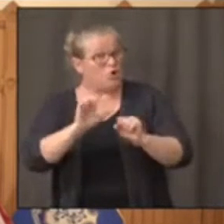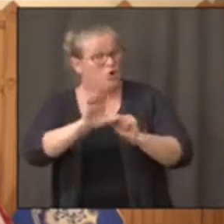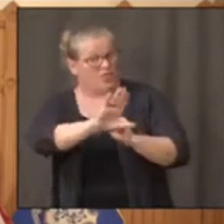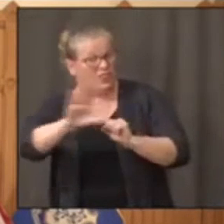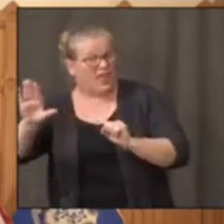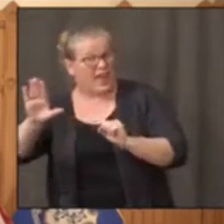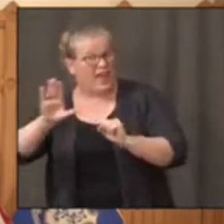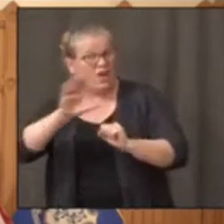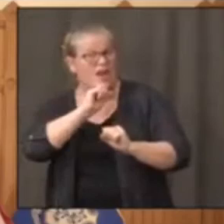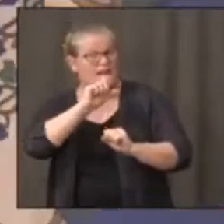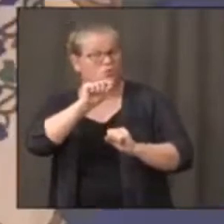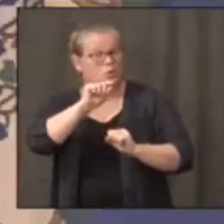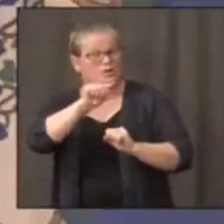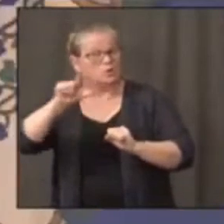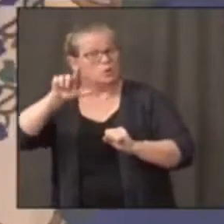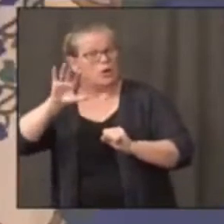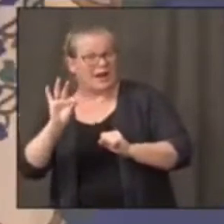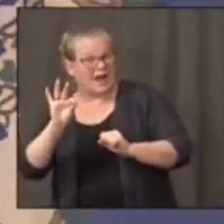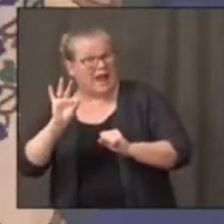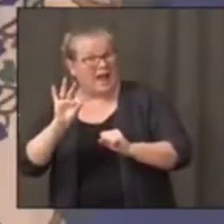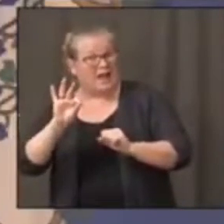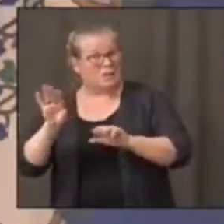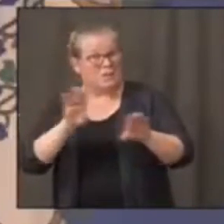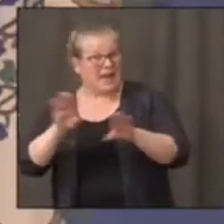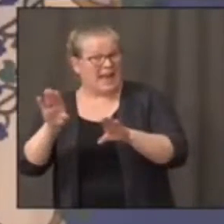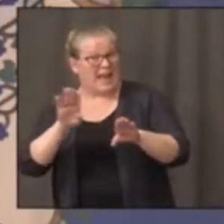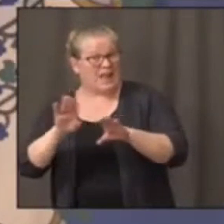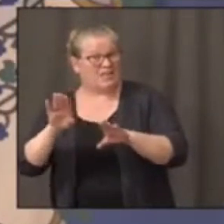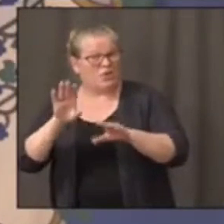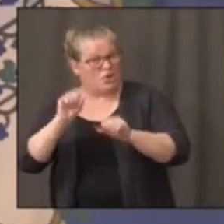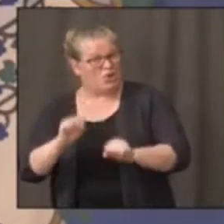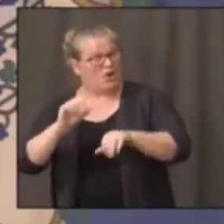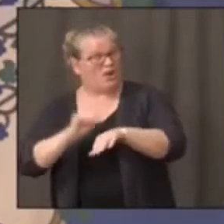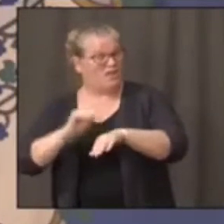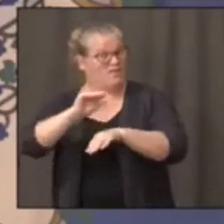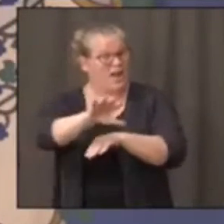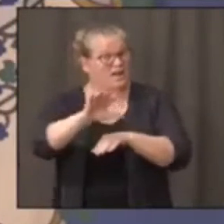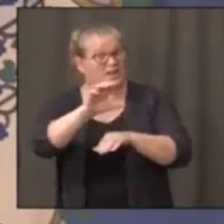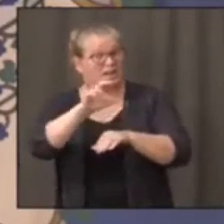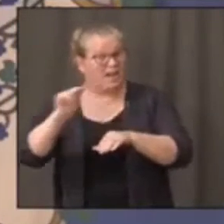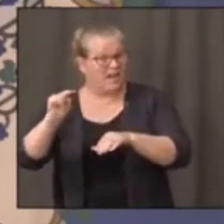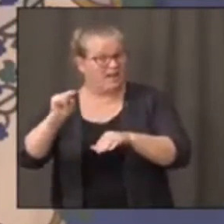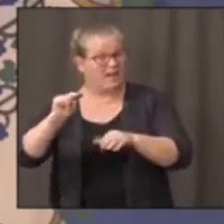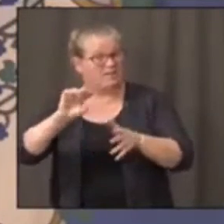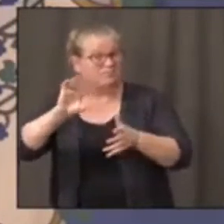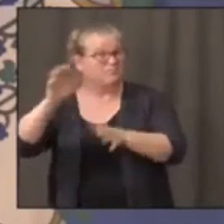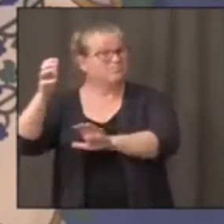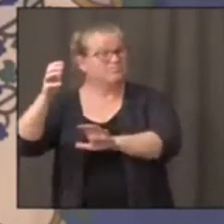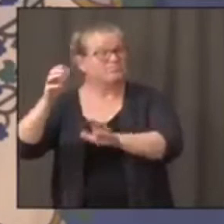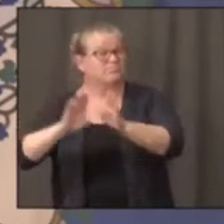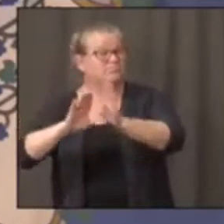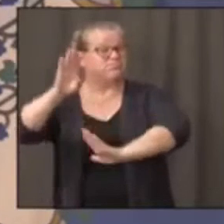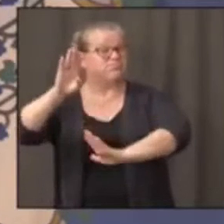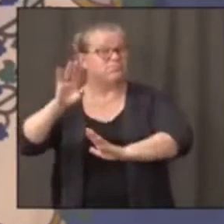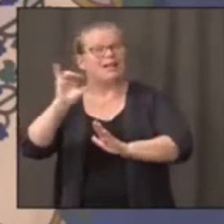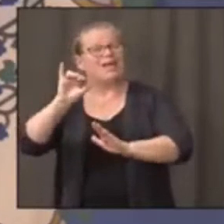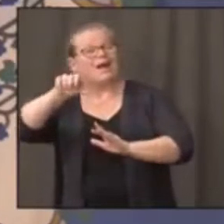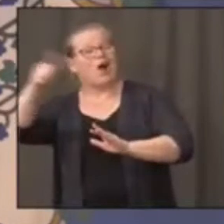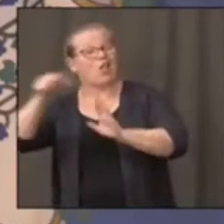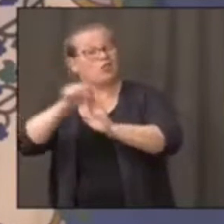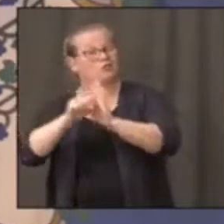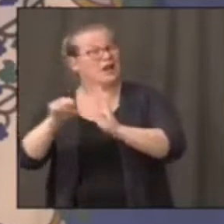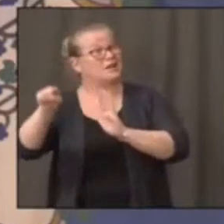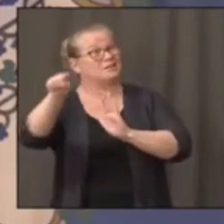far? Well, I think the younger age group, like the 20 to 29, which has spiked up, as you point out, in terms of